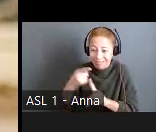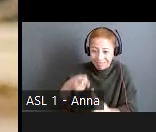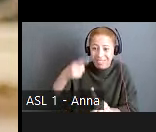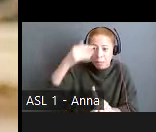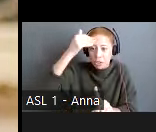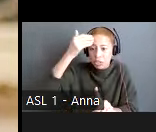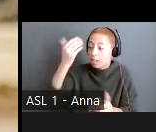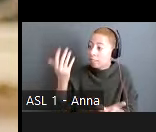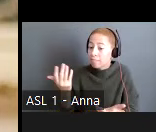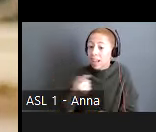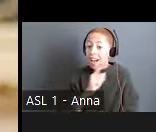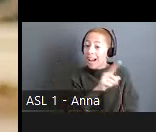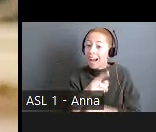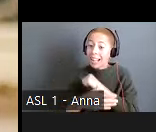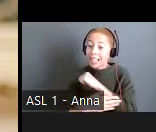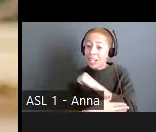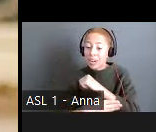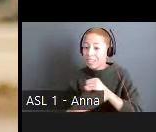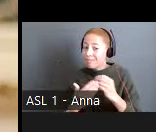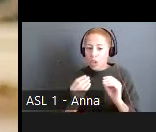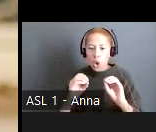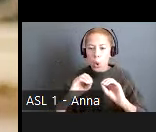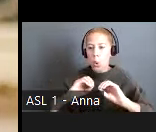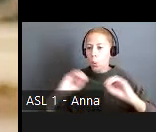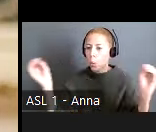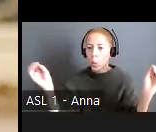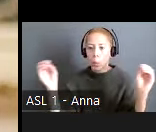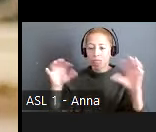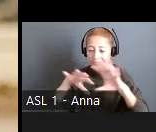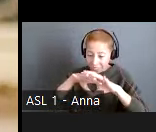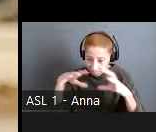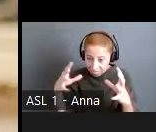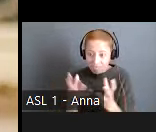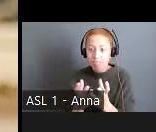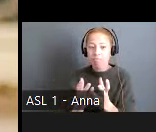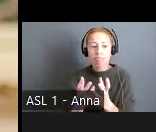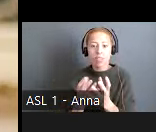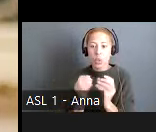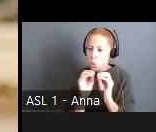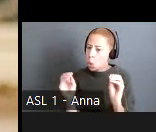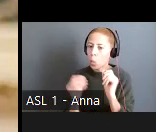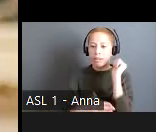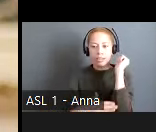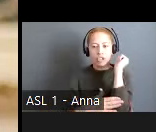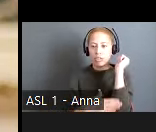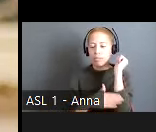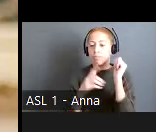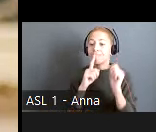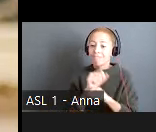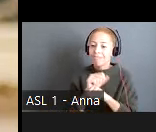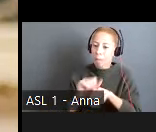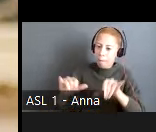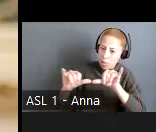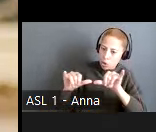No other country in the world had ever measured how it's doing on its strategy.